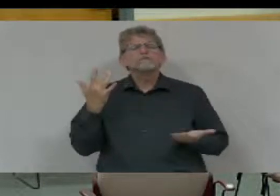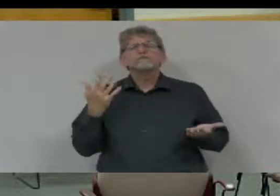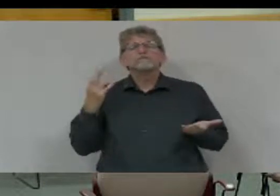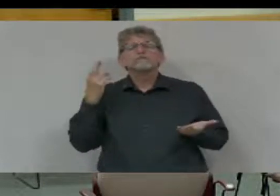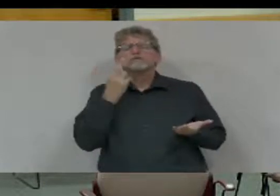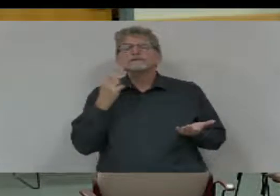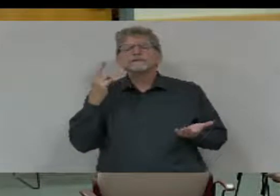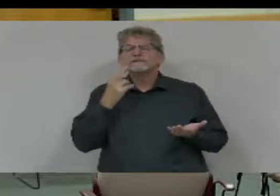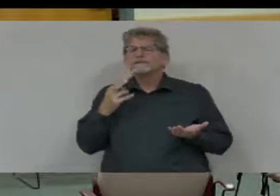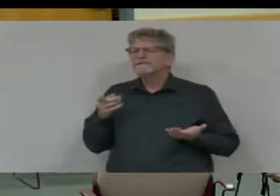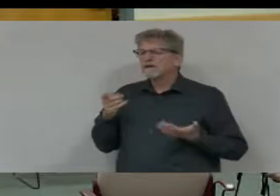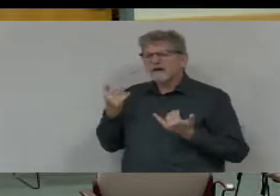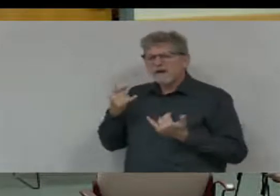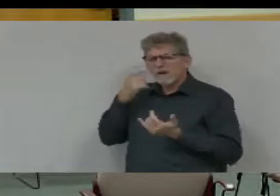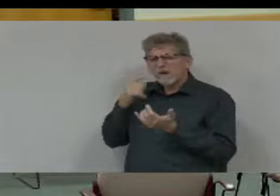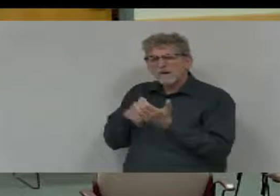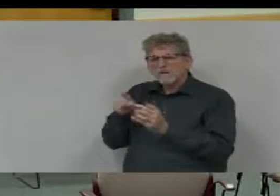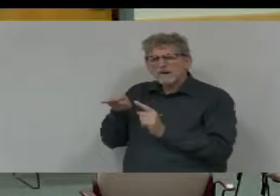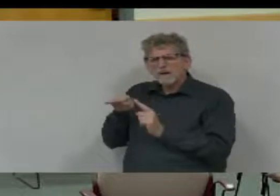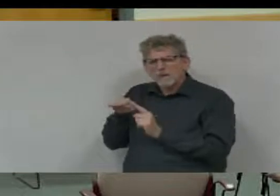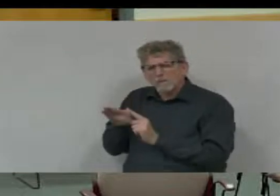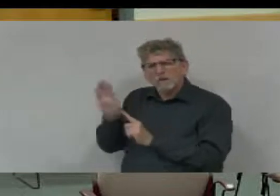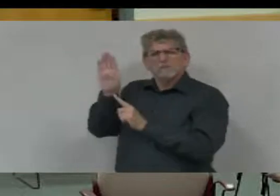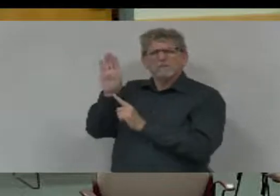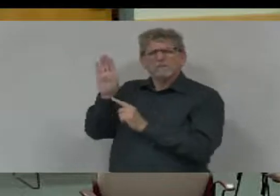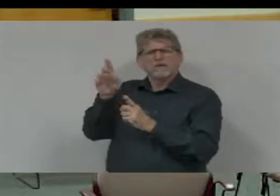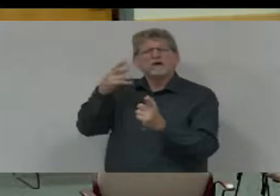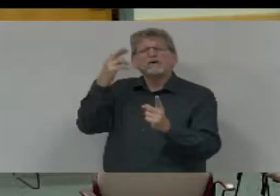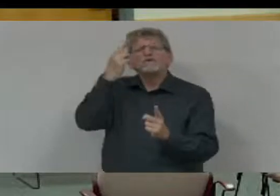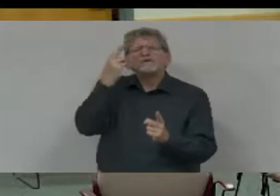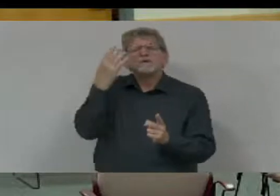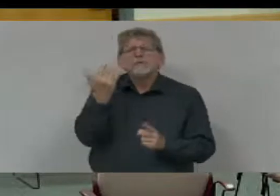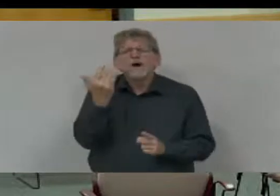percent positivity here in the county and statewide as well?